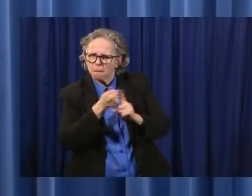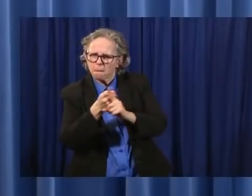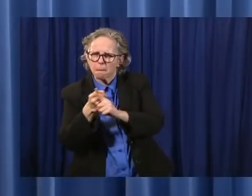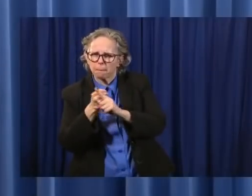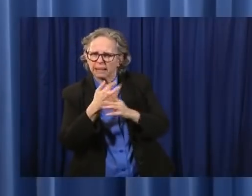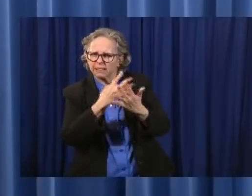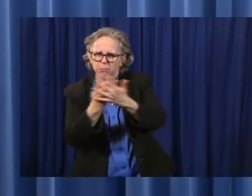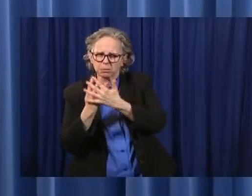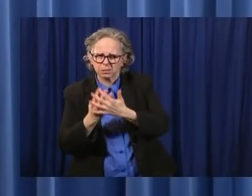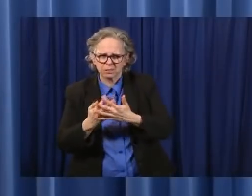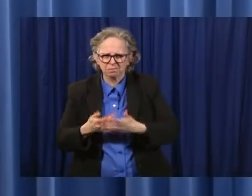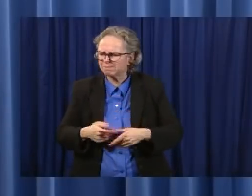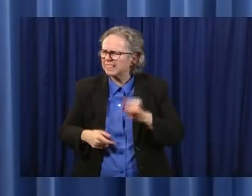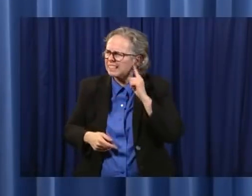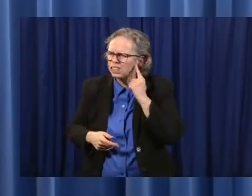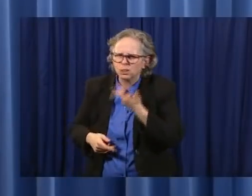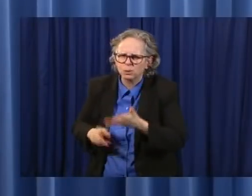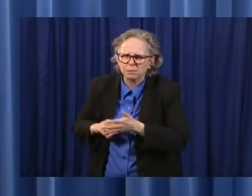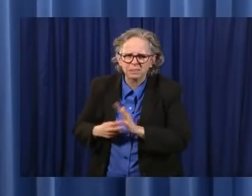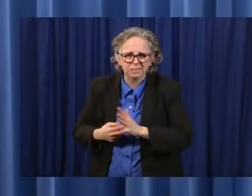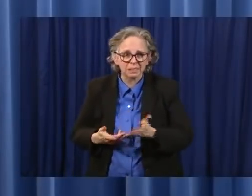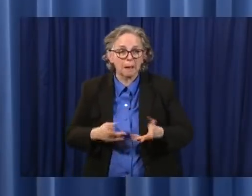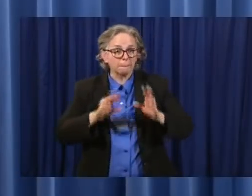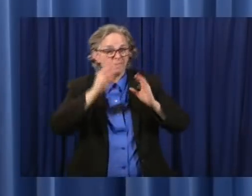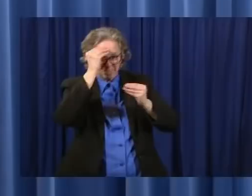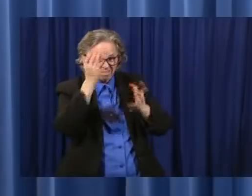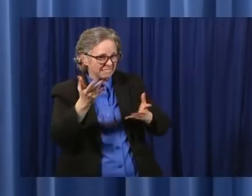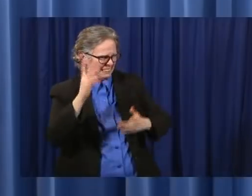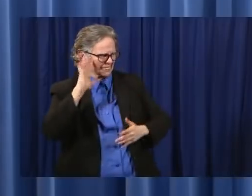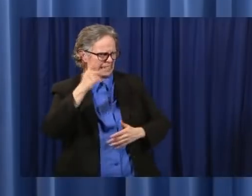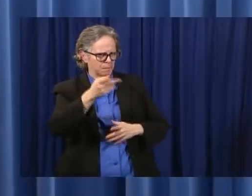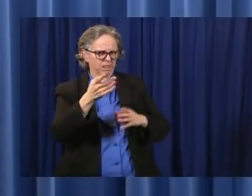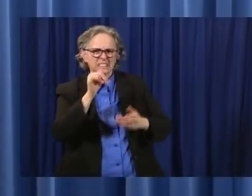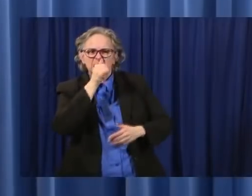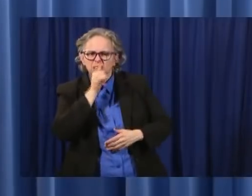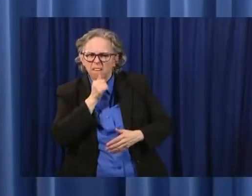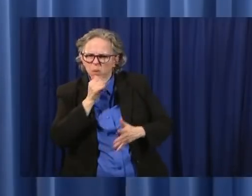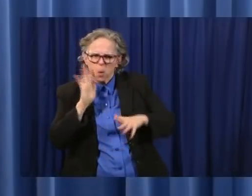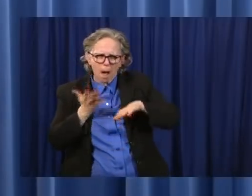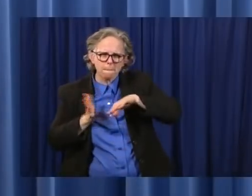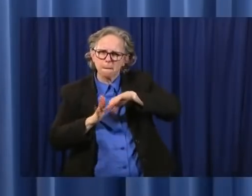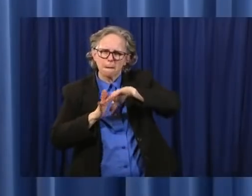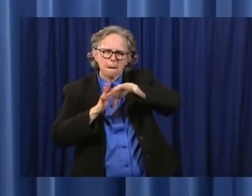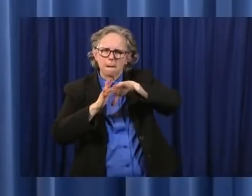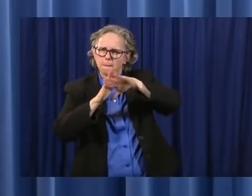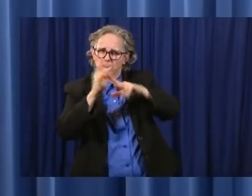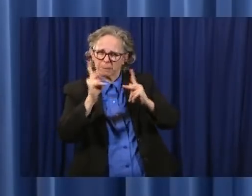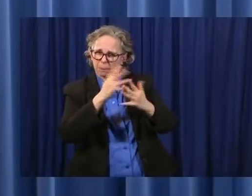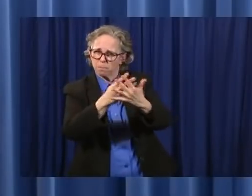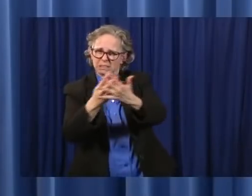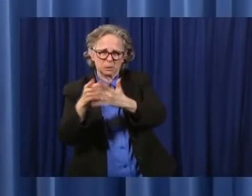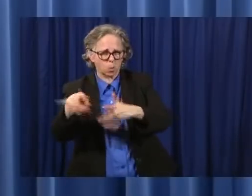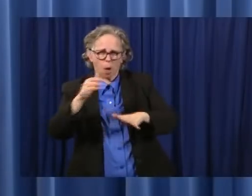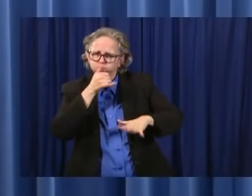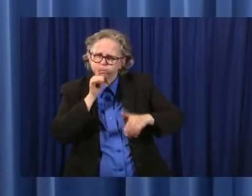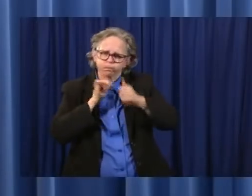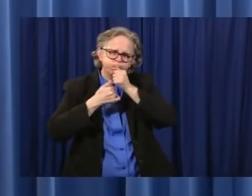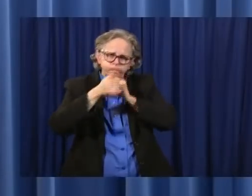I'm sorry, I didn't hear that. To be clear, it sounds like there's some suffering to come in those institutions.